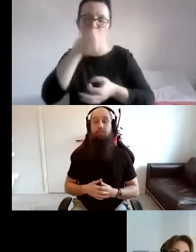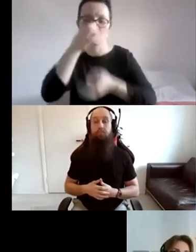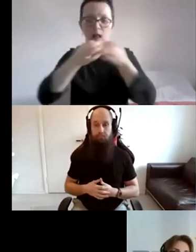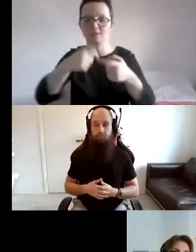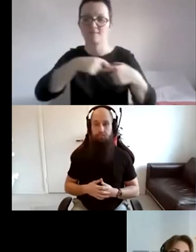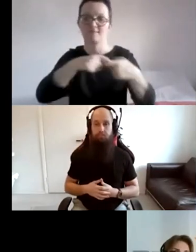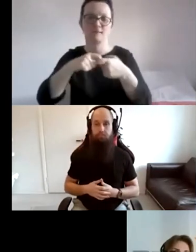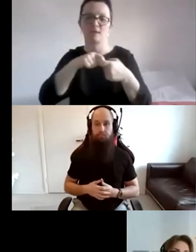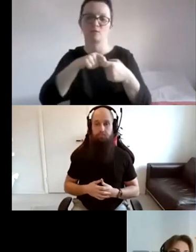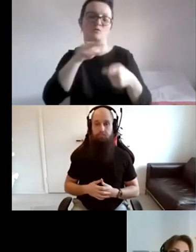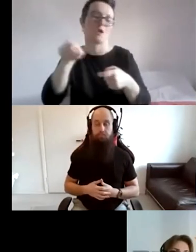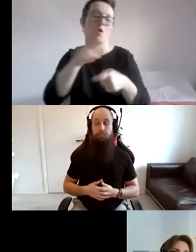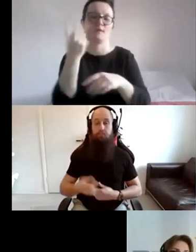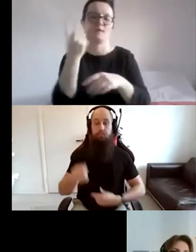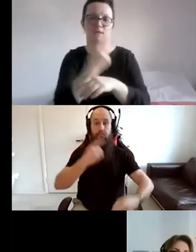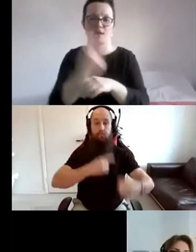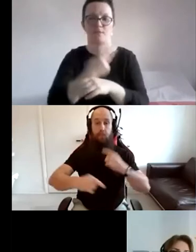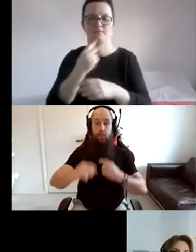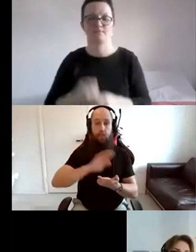So,